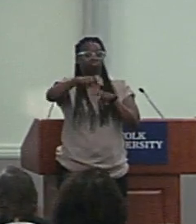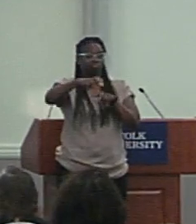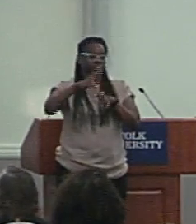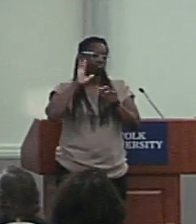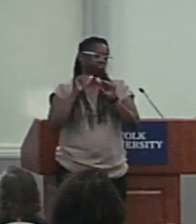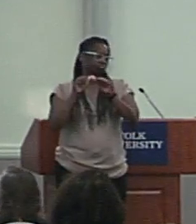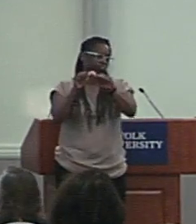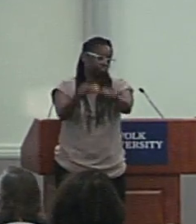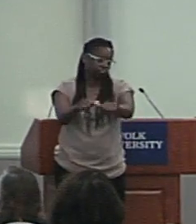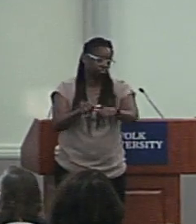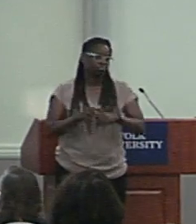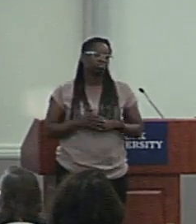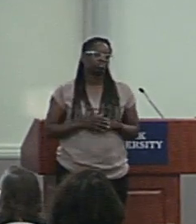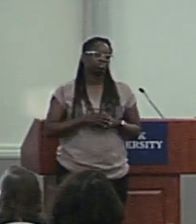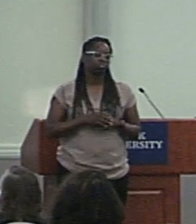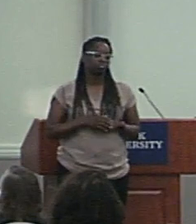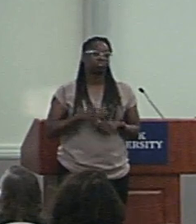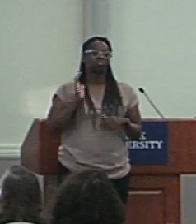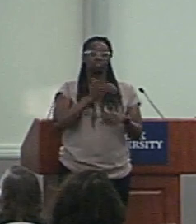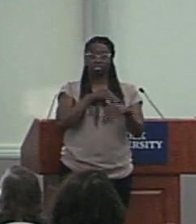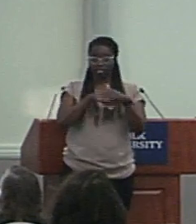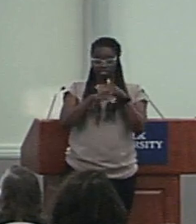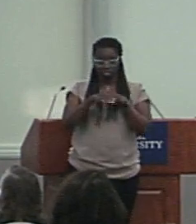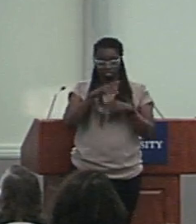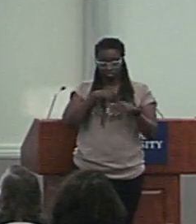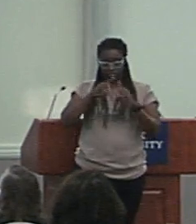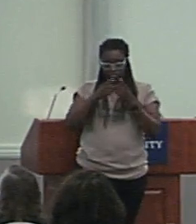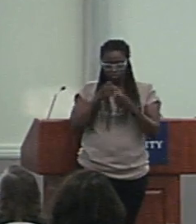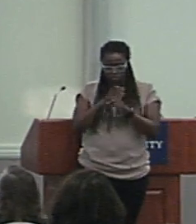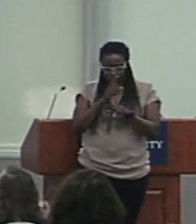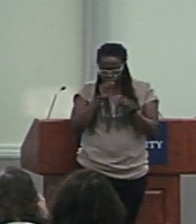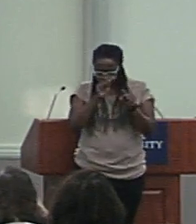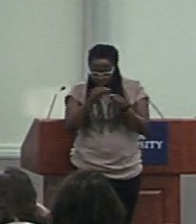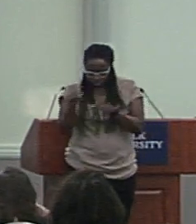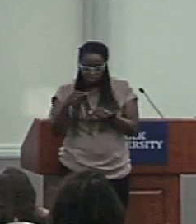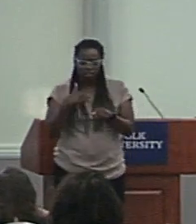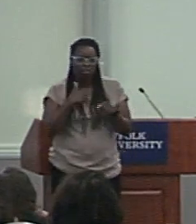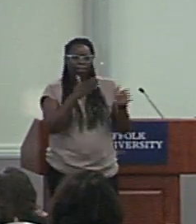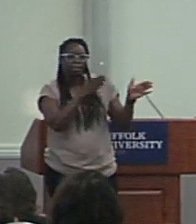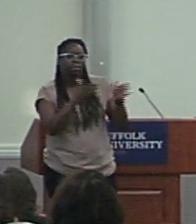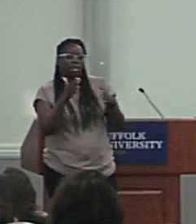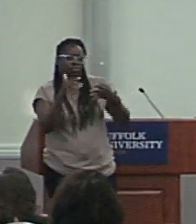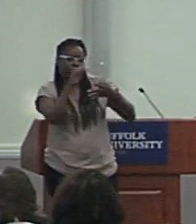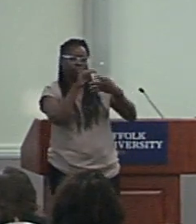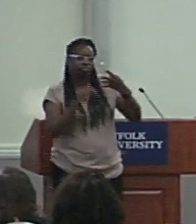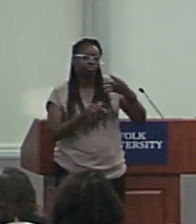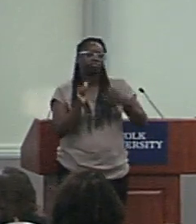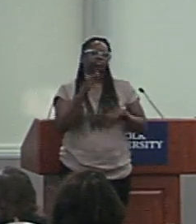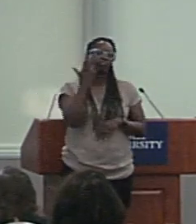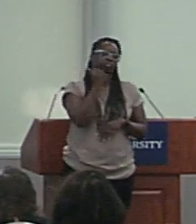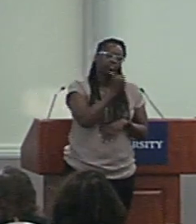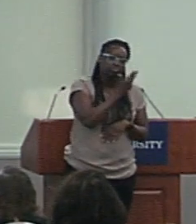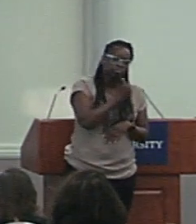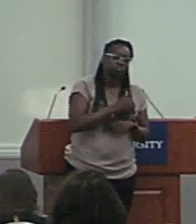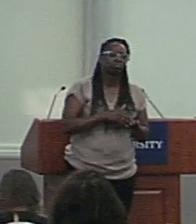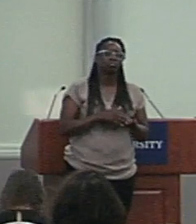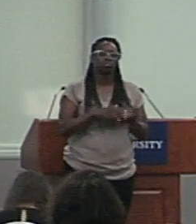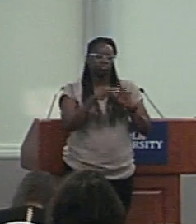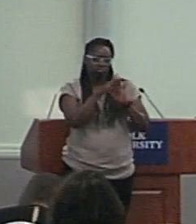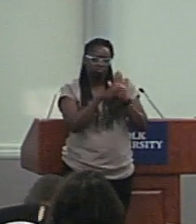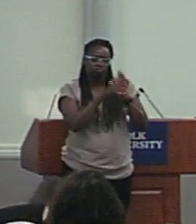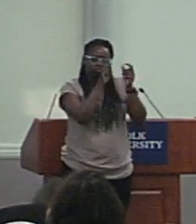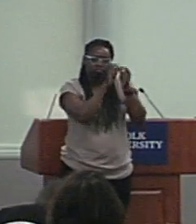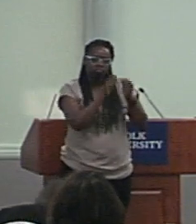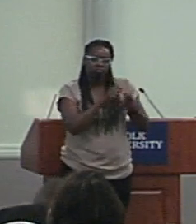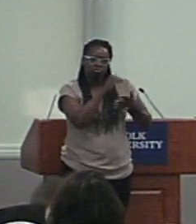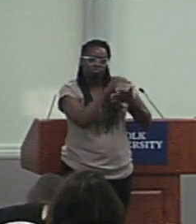staff actually created 4 schemes to make it easier for small restaurants. So these schemes had 4 different layouts.